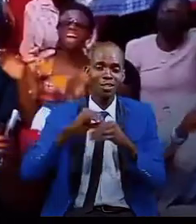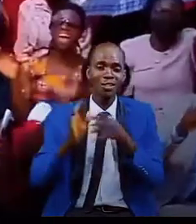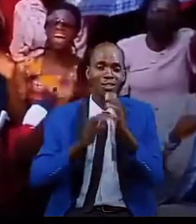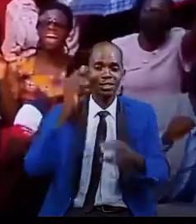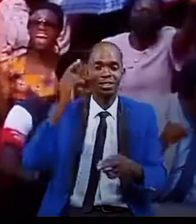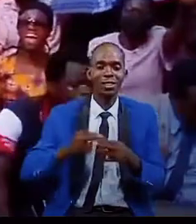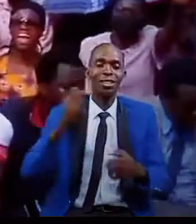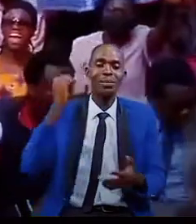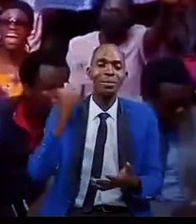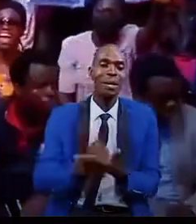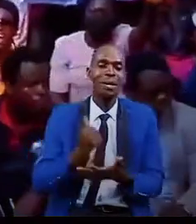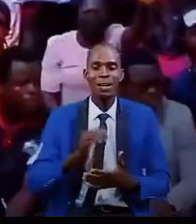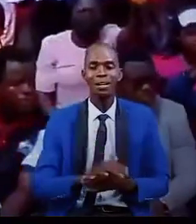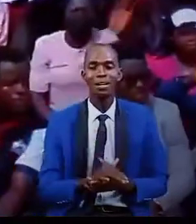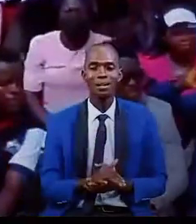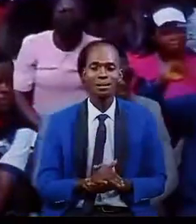name.